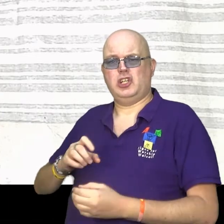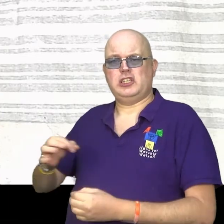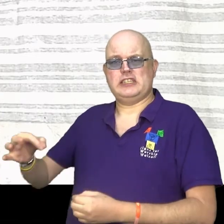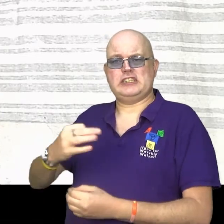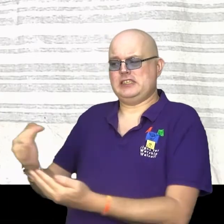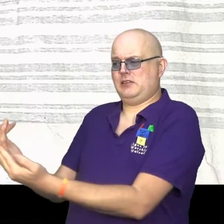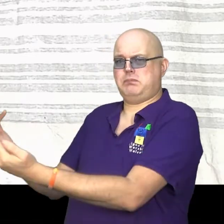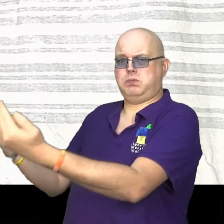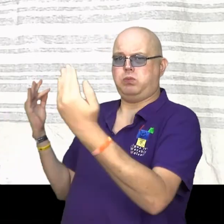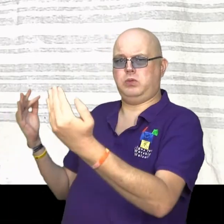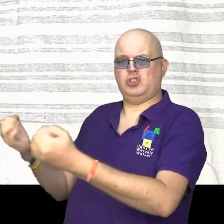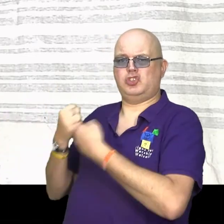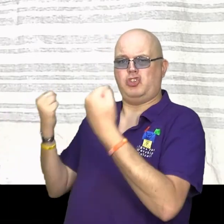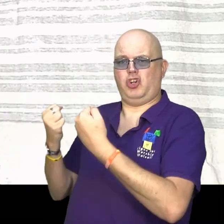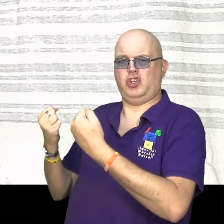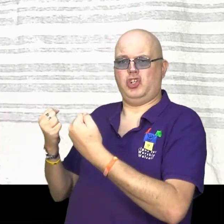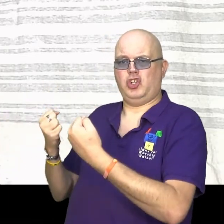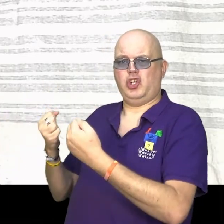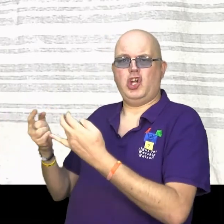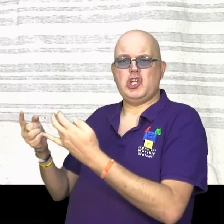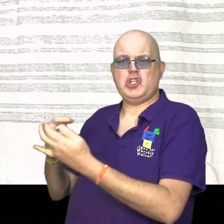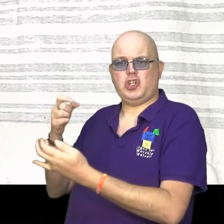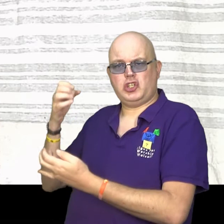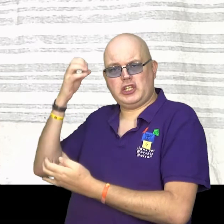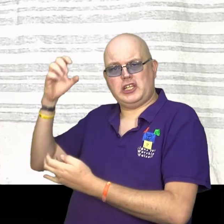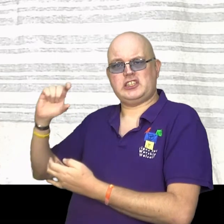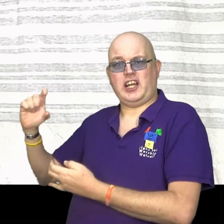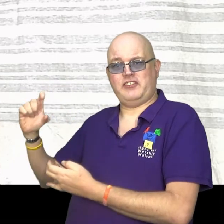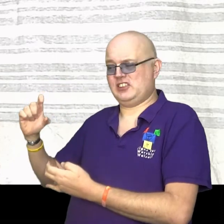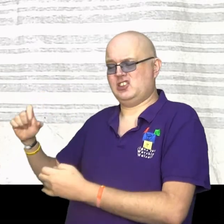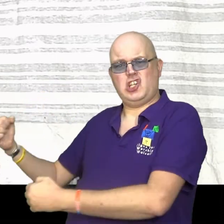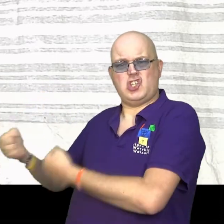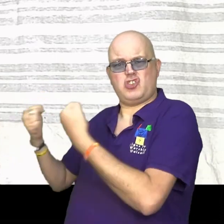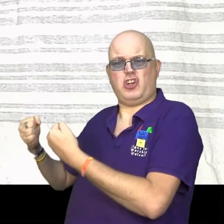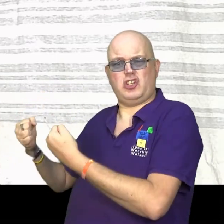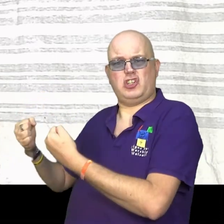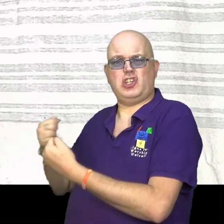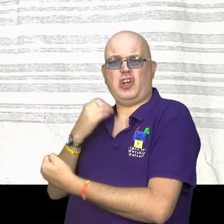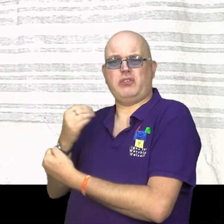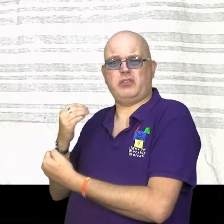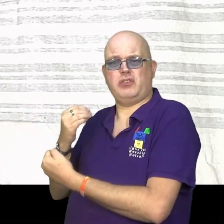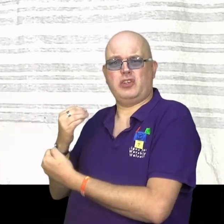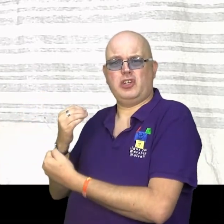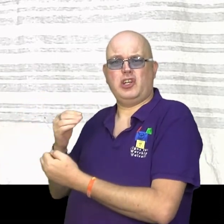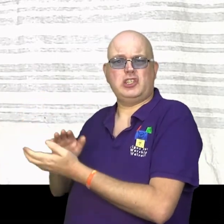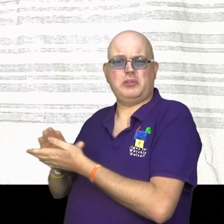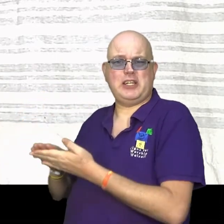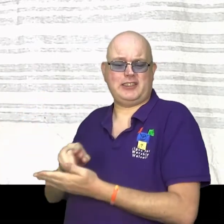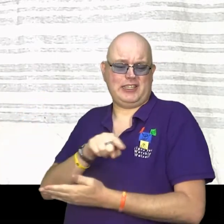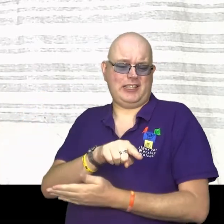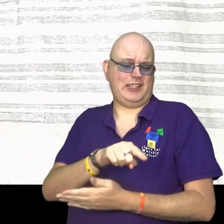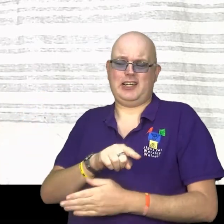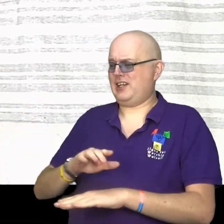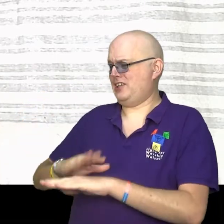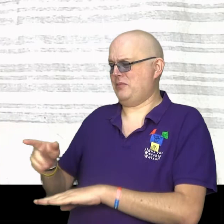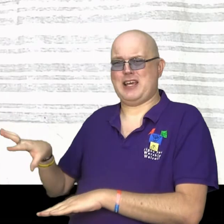hold and that his co-king will fight off the invaders that he need not worry. So he carries on living